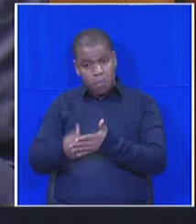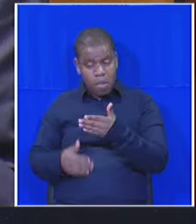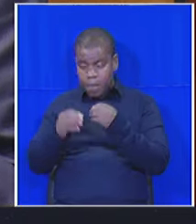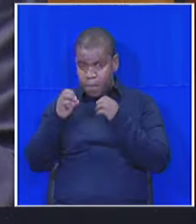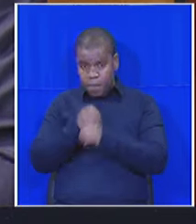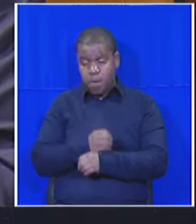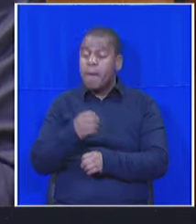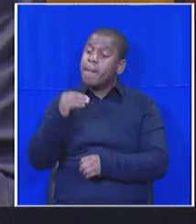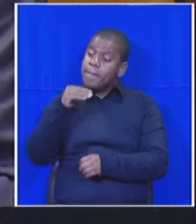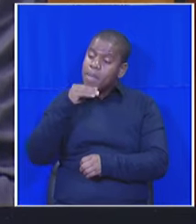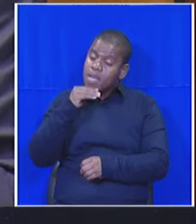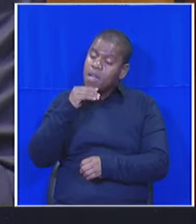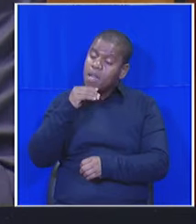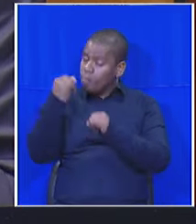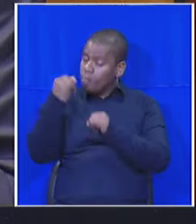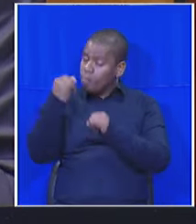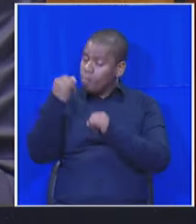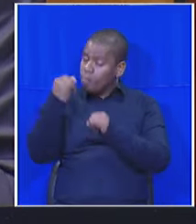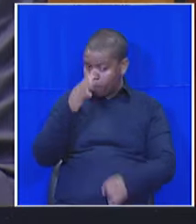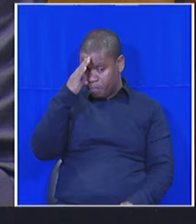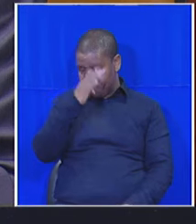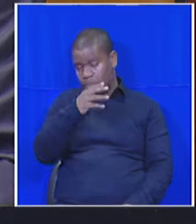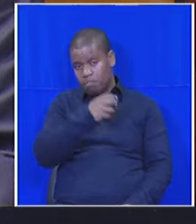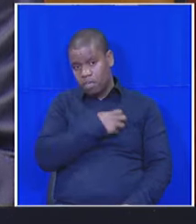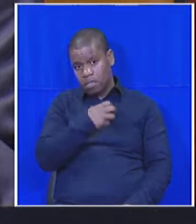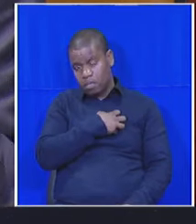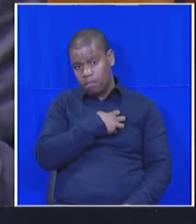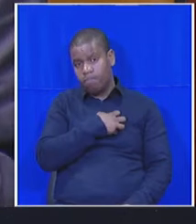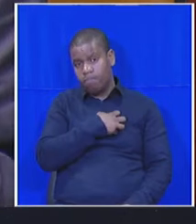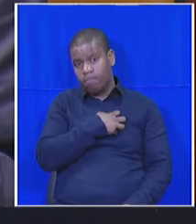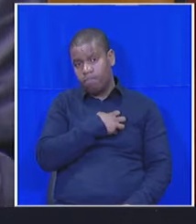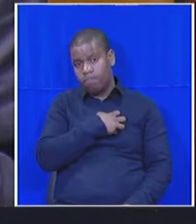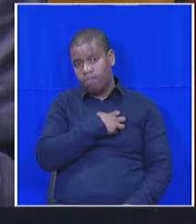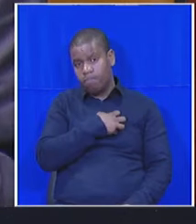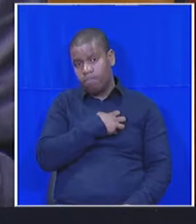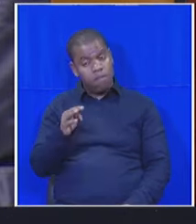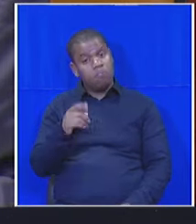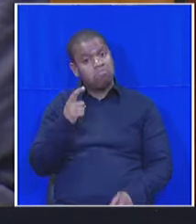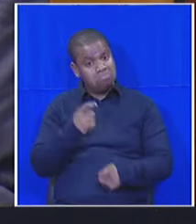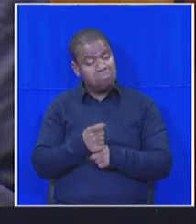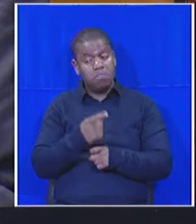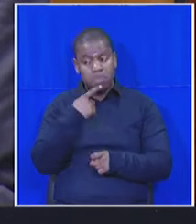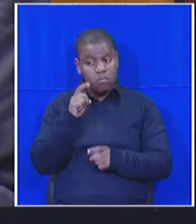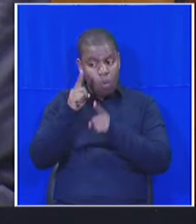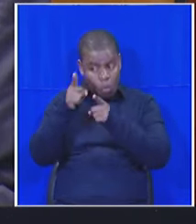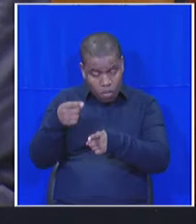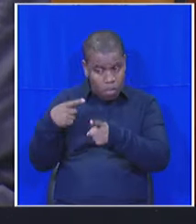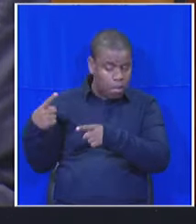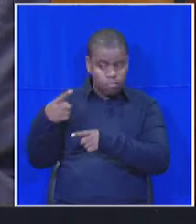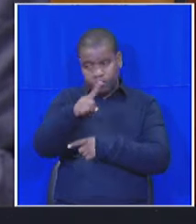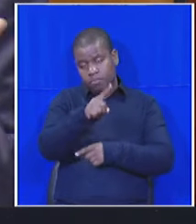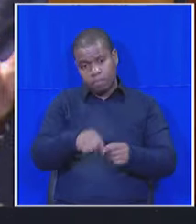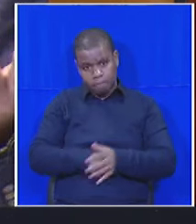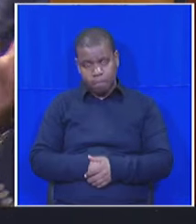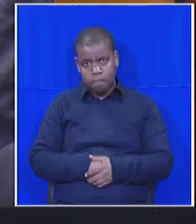that constitutes casting aspersions on the Minister. So if you are not, then leave the House, Honourable Member.